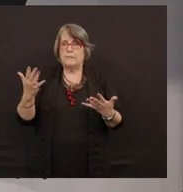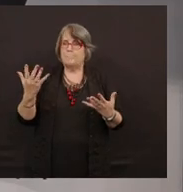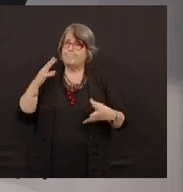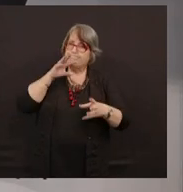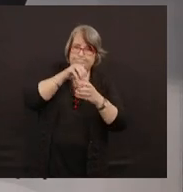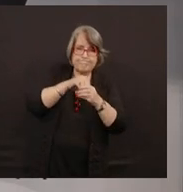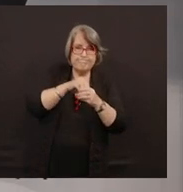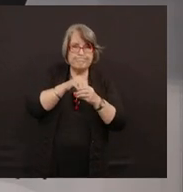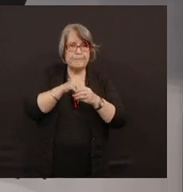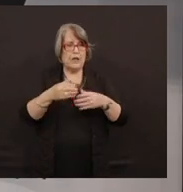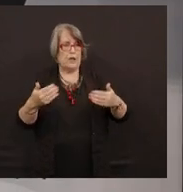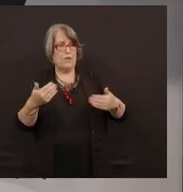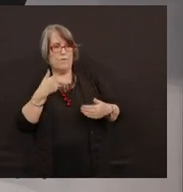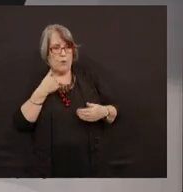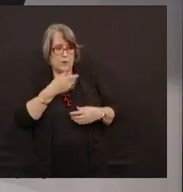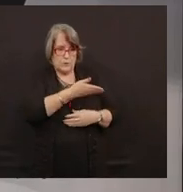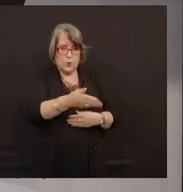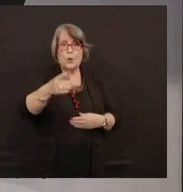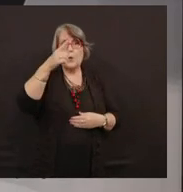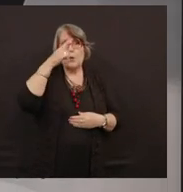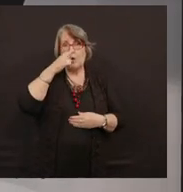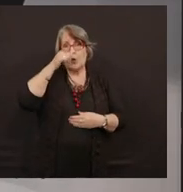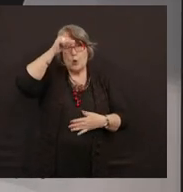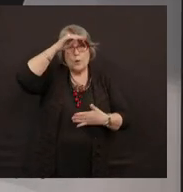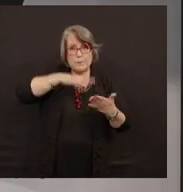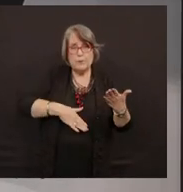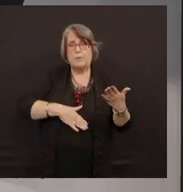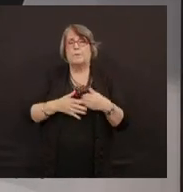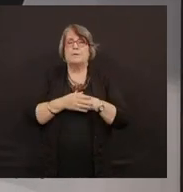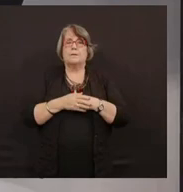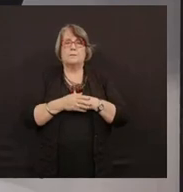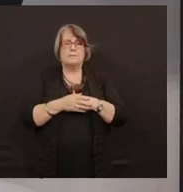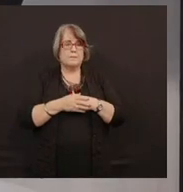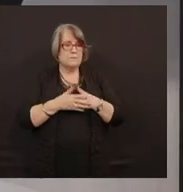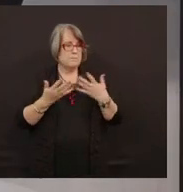embrace the voice of the person who's experiencing, you know,